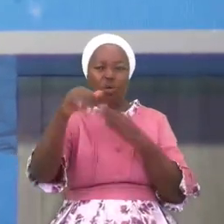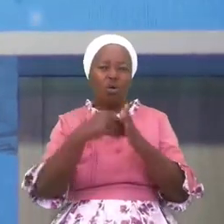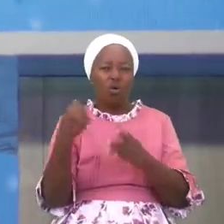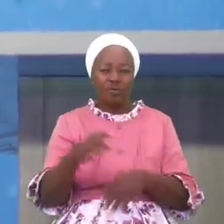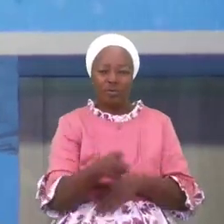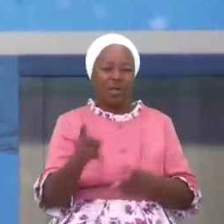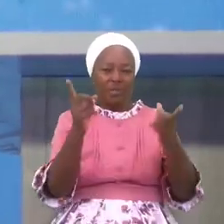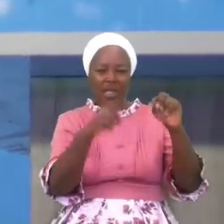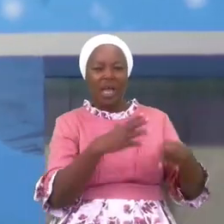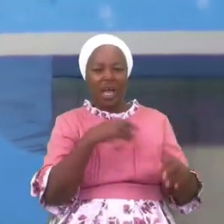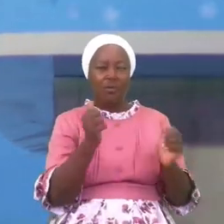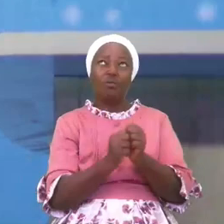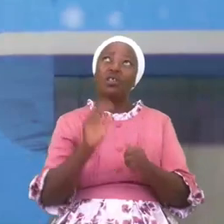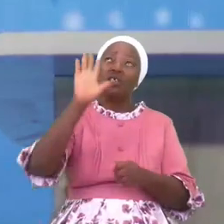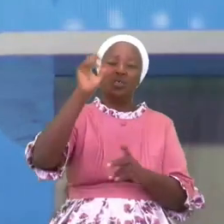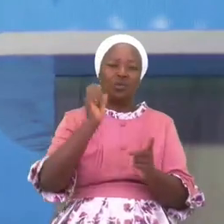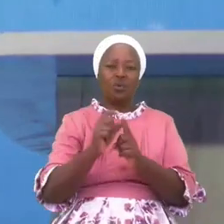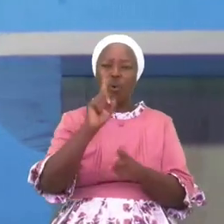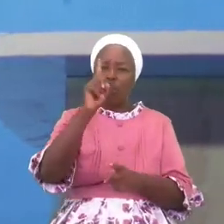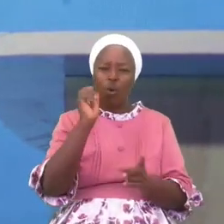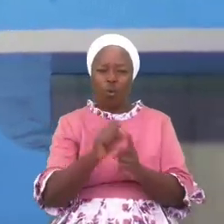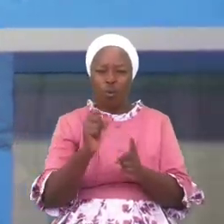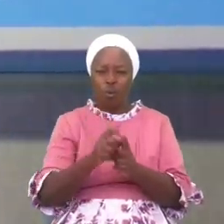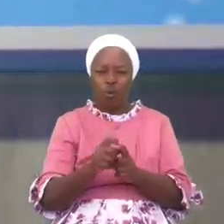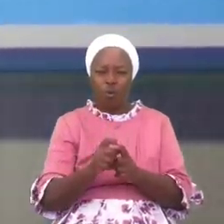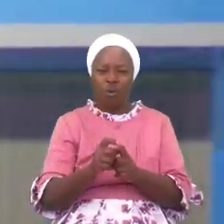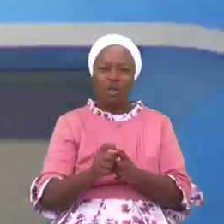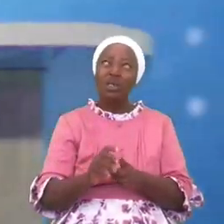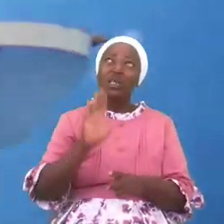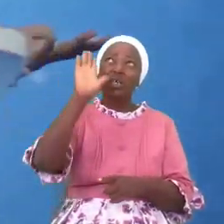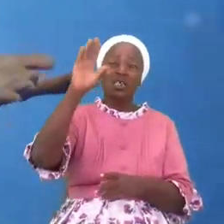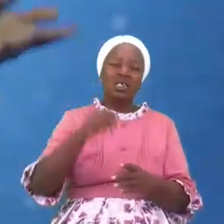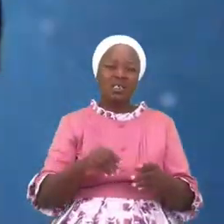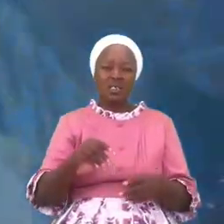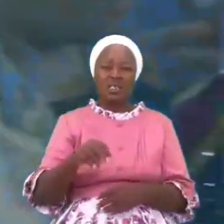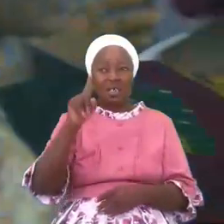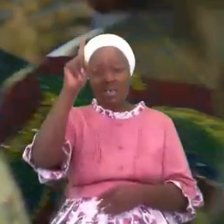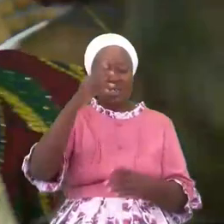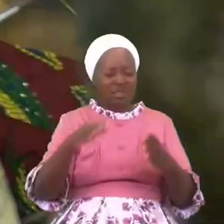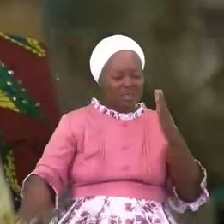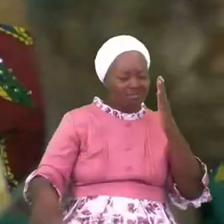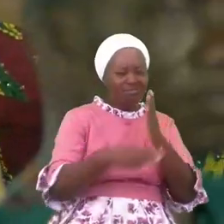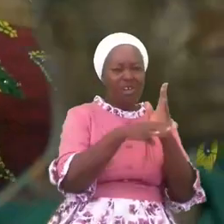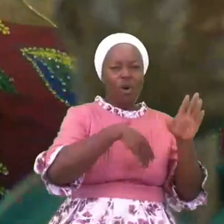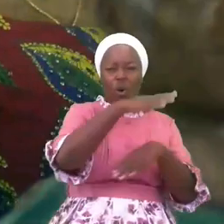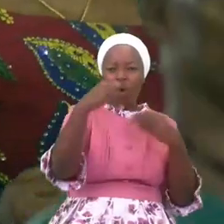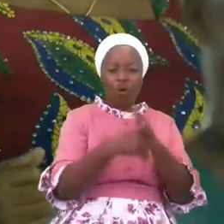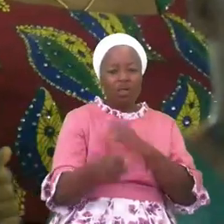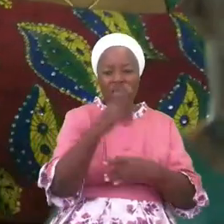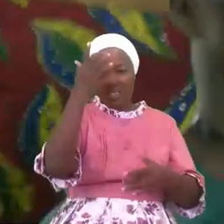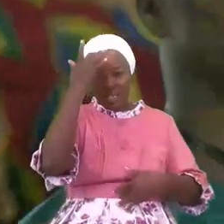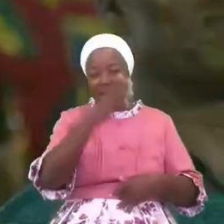he drove away all their sicknesses, and they were healed. That's the report we're giving, who